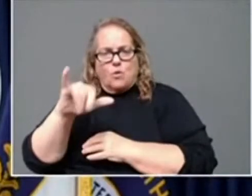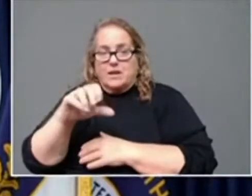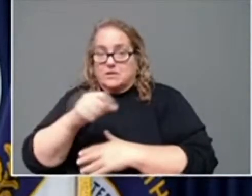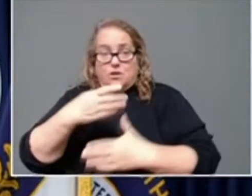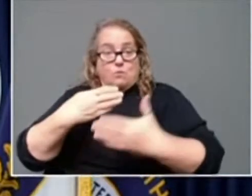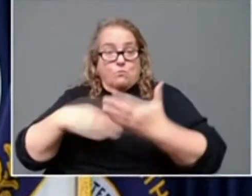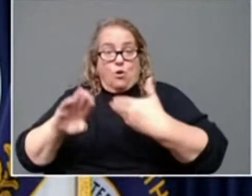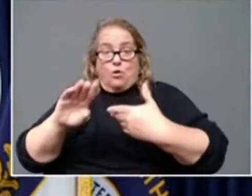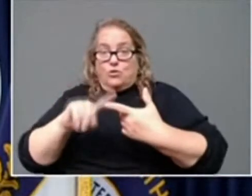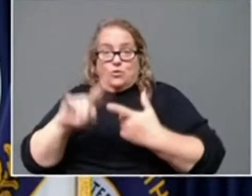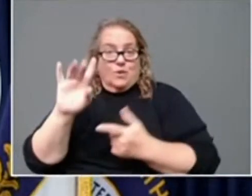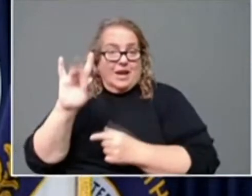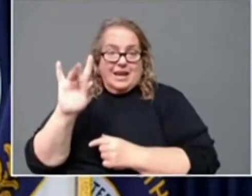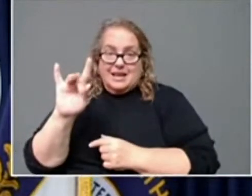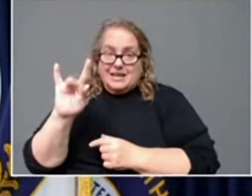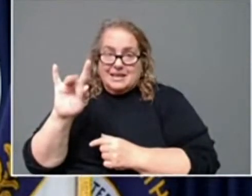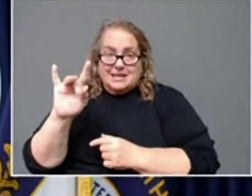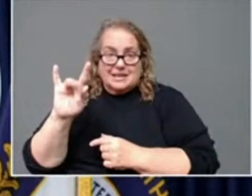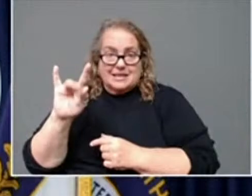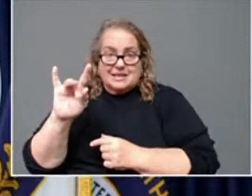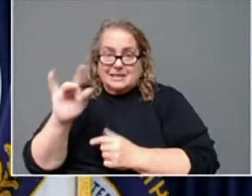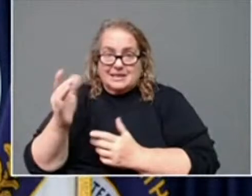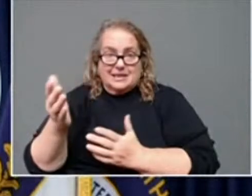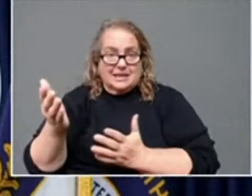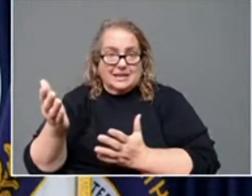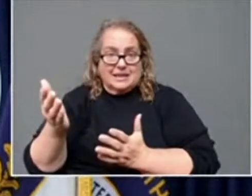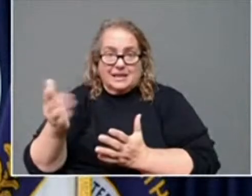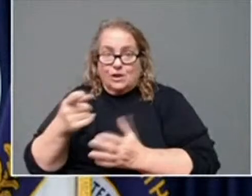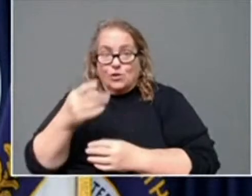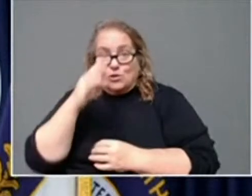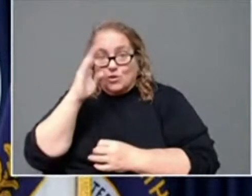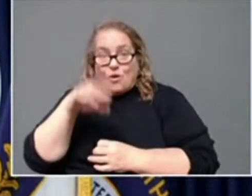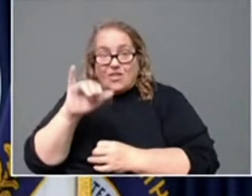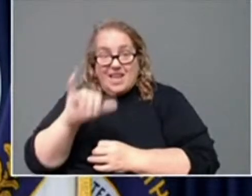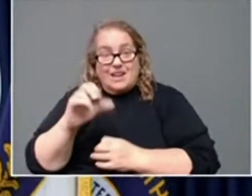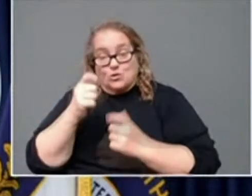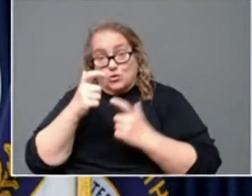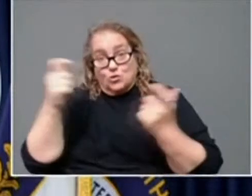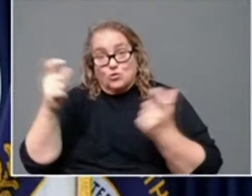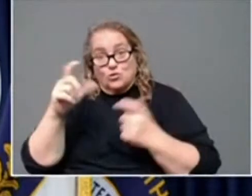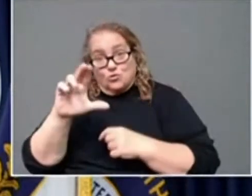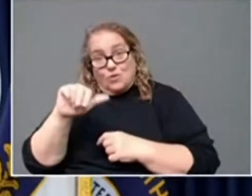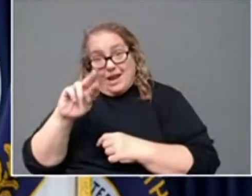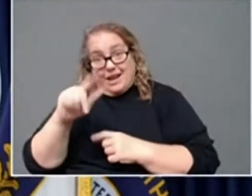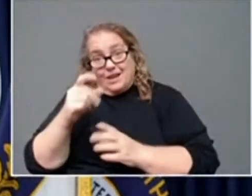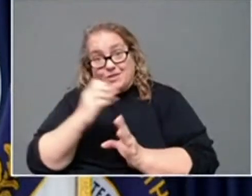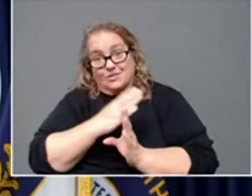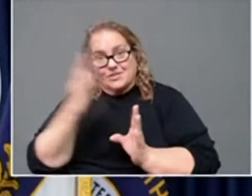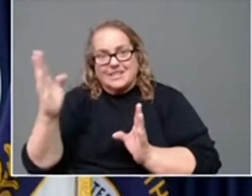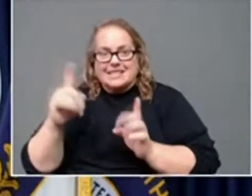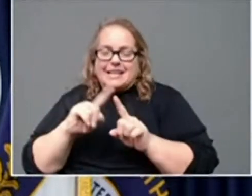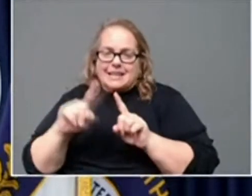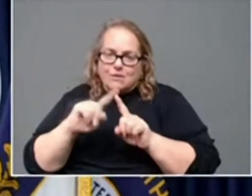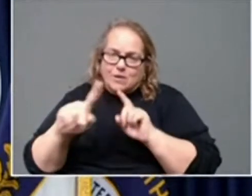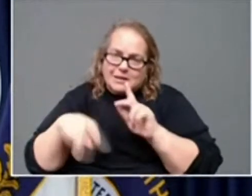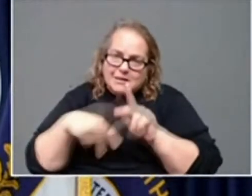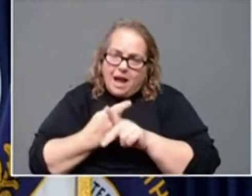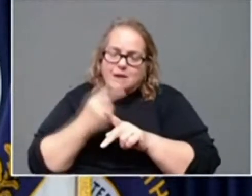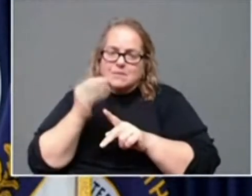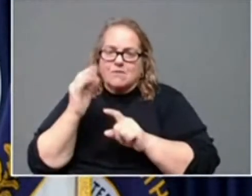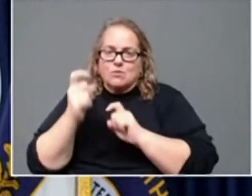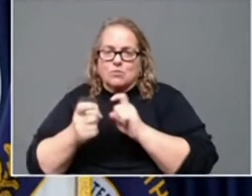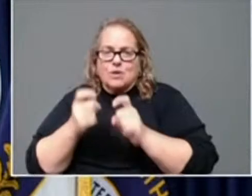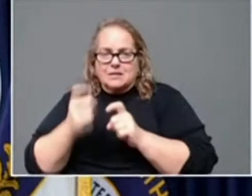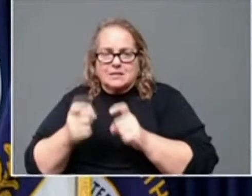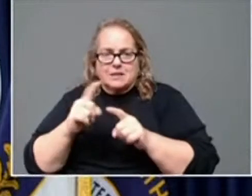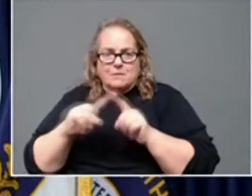18. Through 18? You know, that's a huge range. So that's a lot of different types of presents, but every